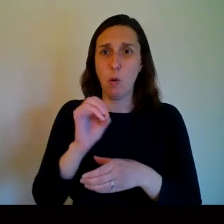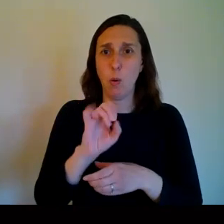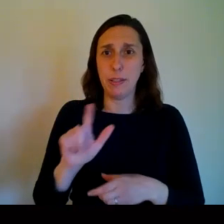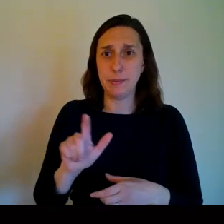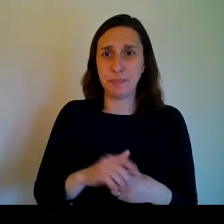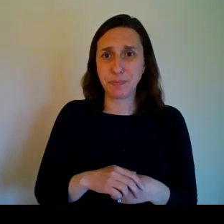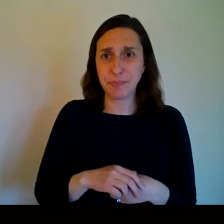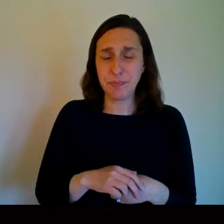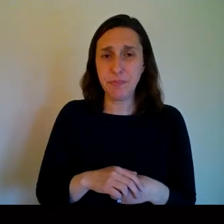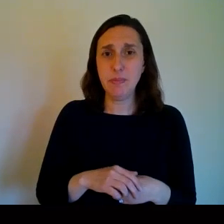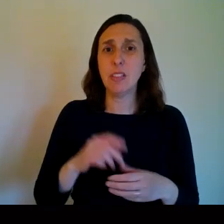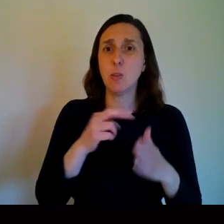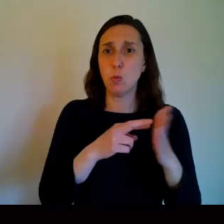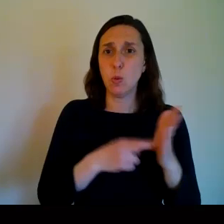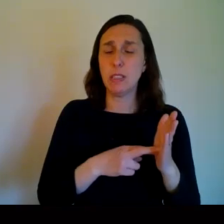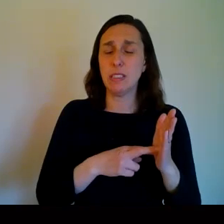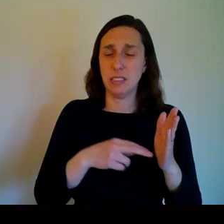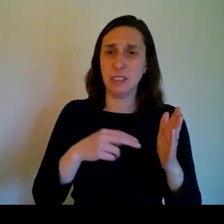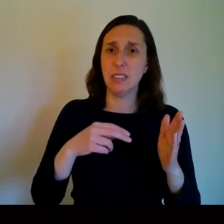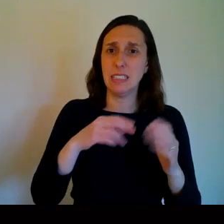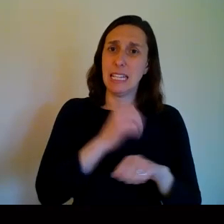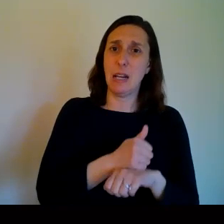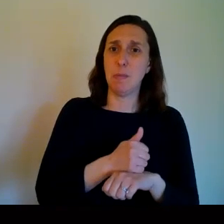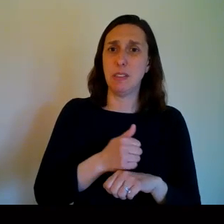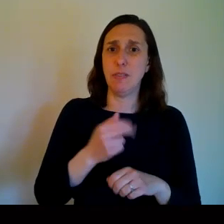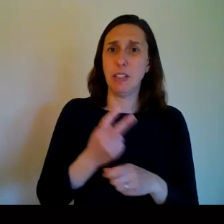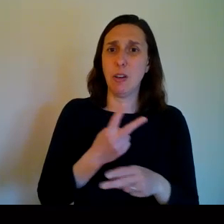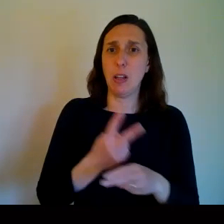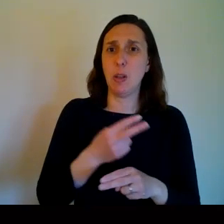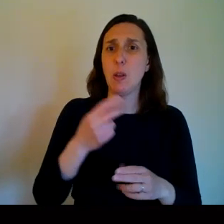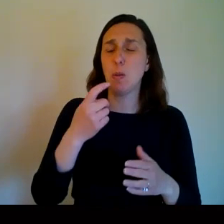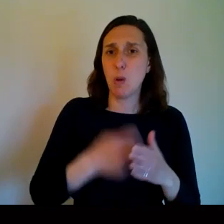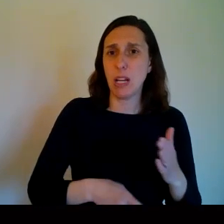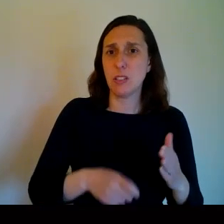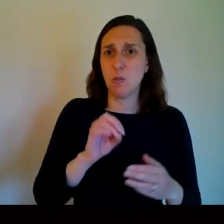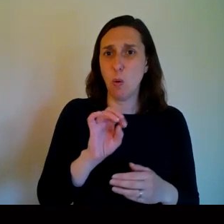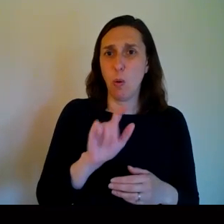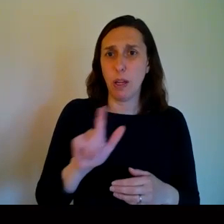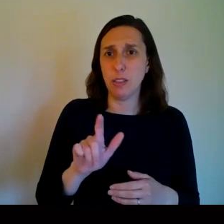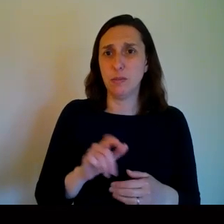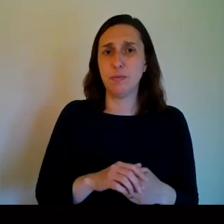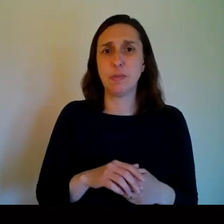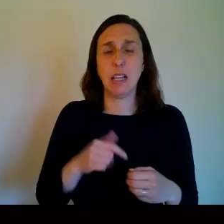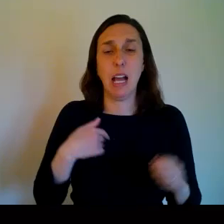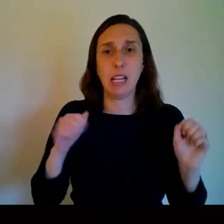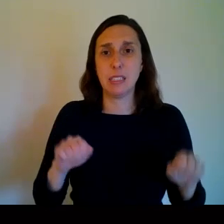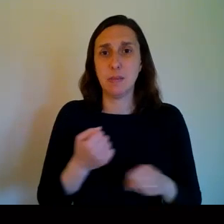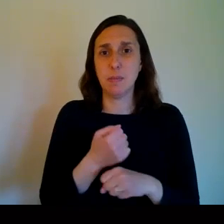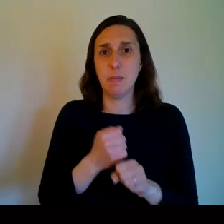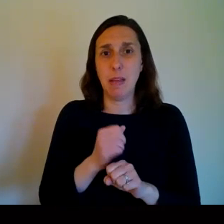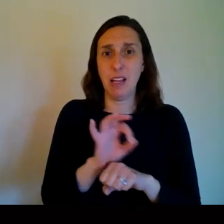rules that determine the price of oil. There are market conditions. There are trading. There are future markets. I can make a function